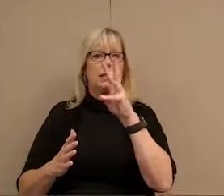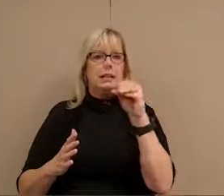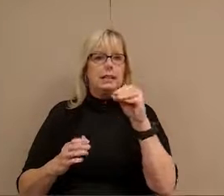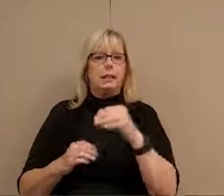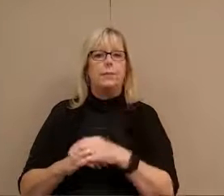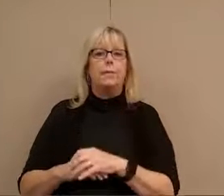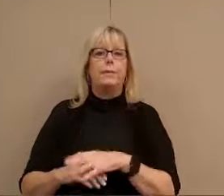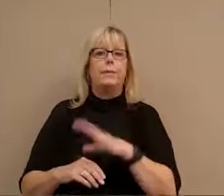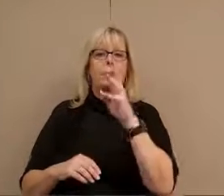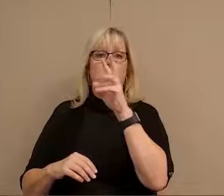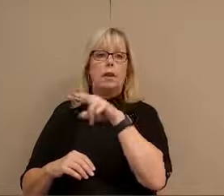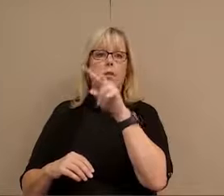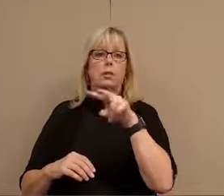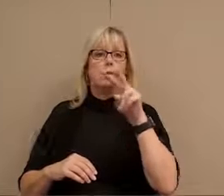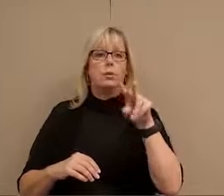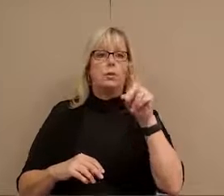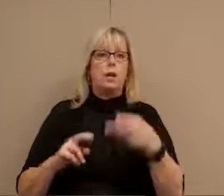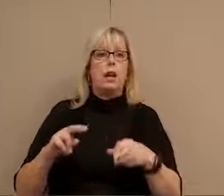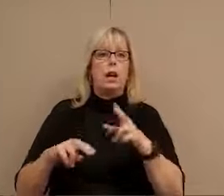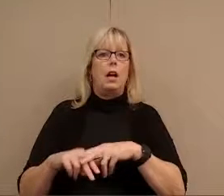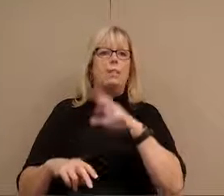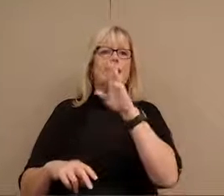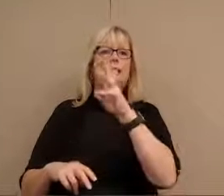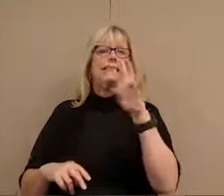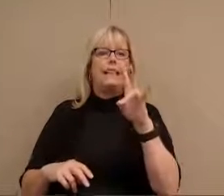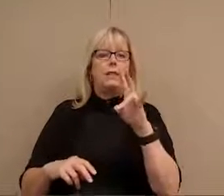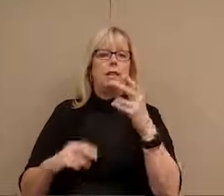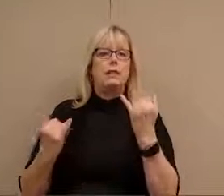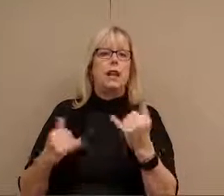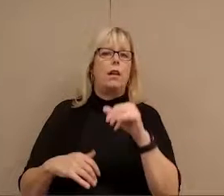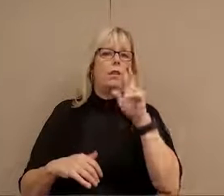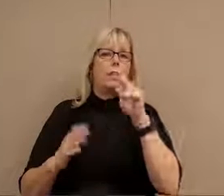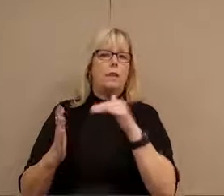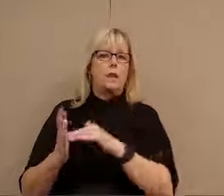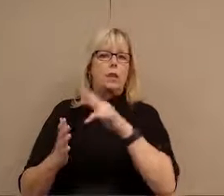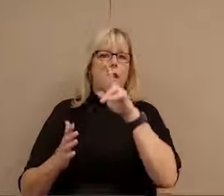2,560. 62221 up 67 to